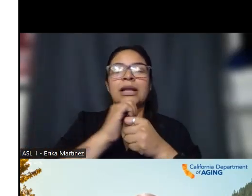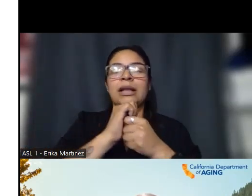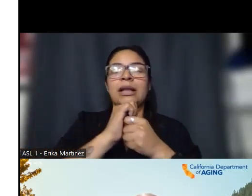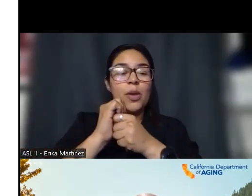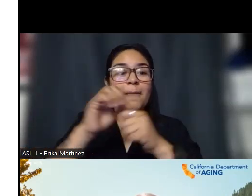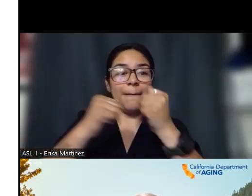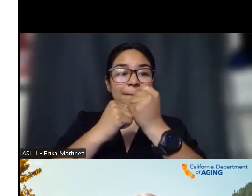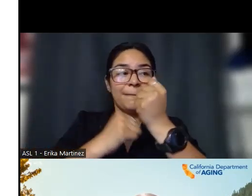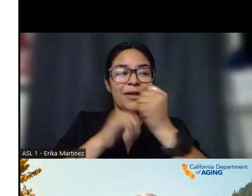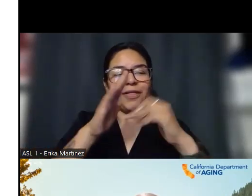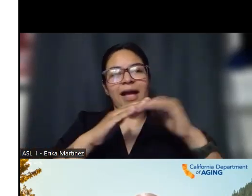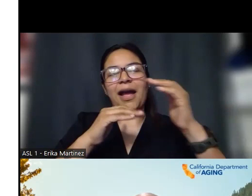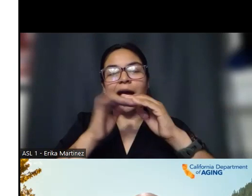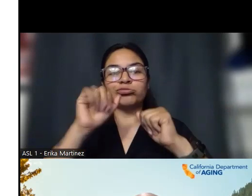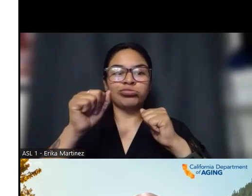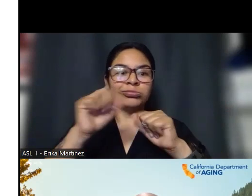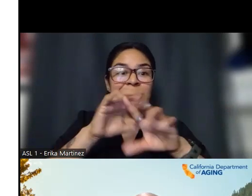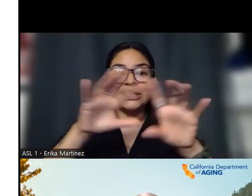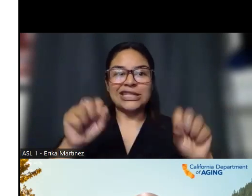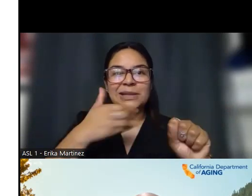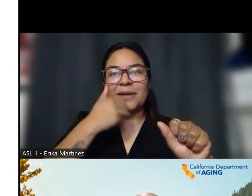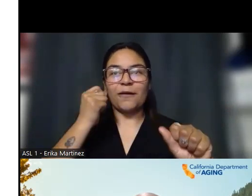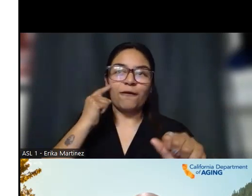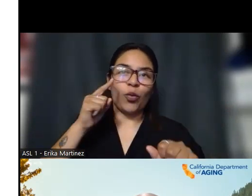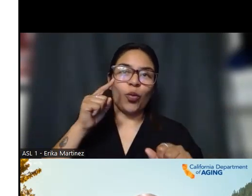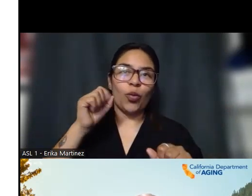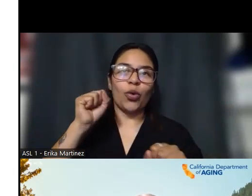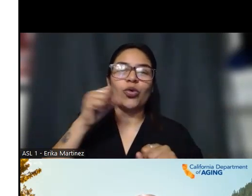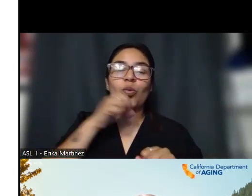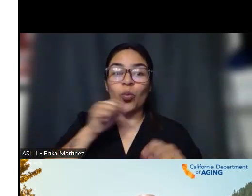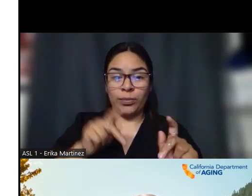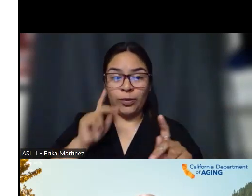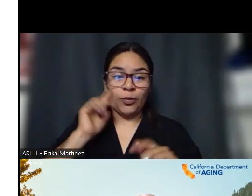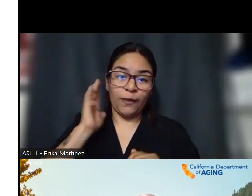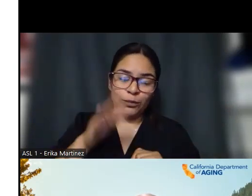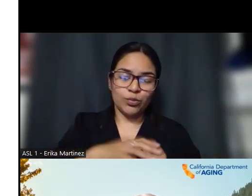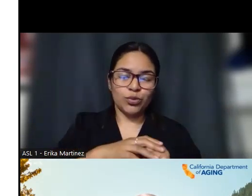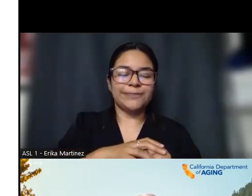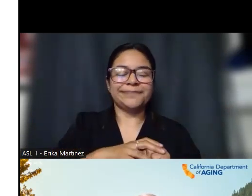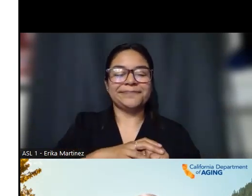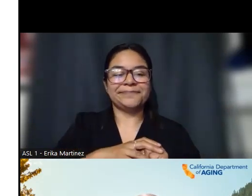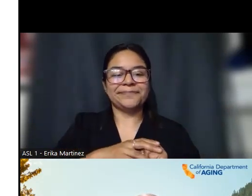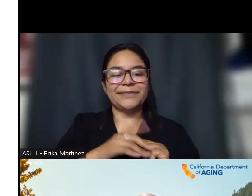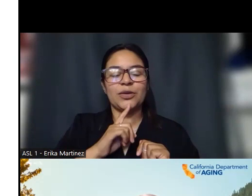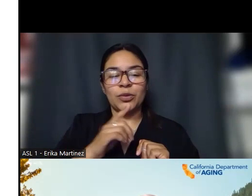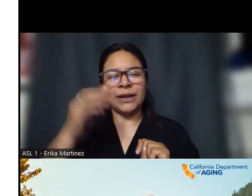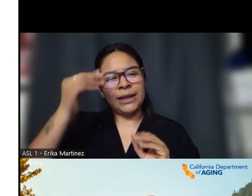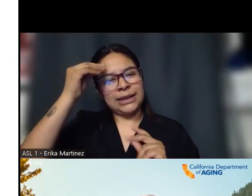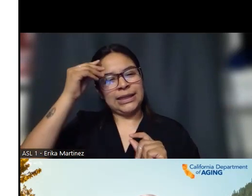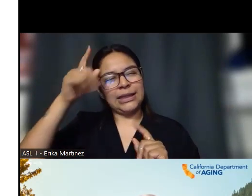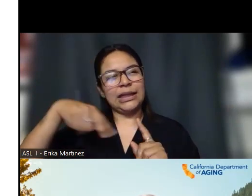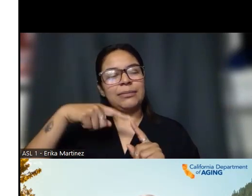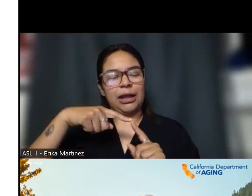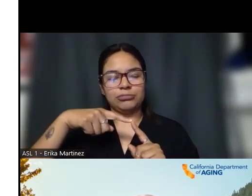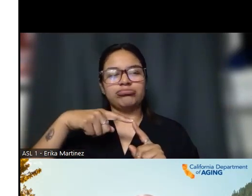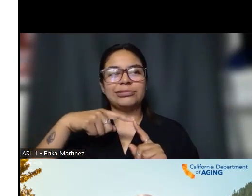for older adults, people with disabilities who really are counting on us. And to, really be thinking, it came up